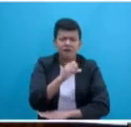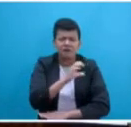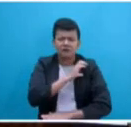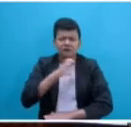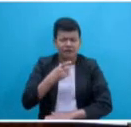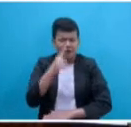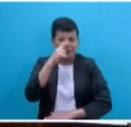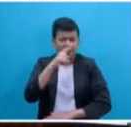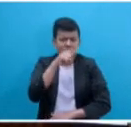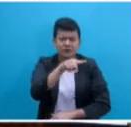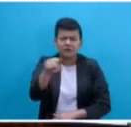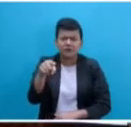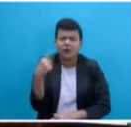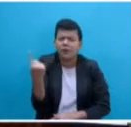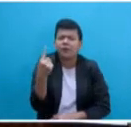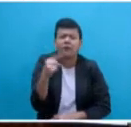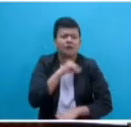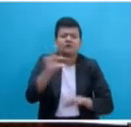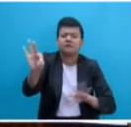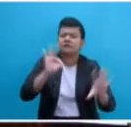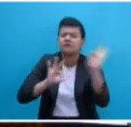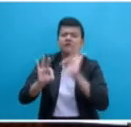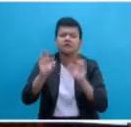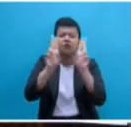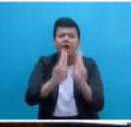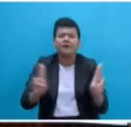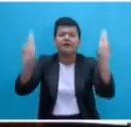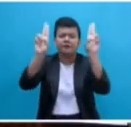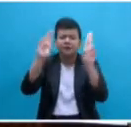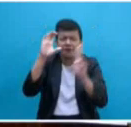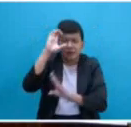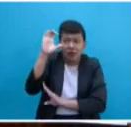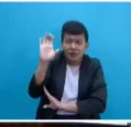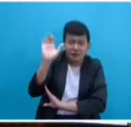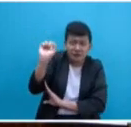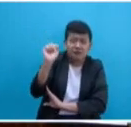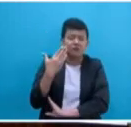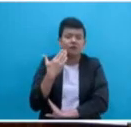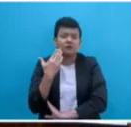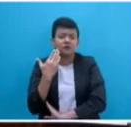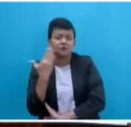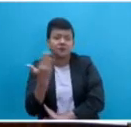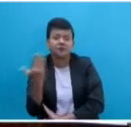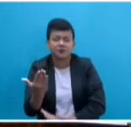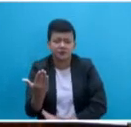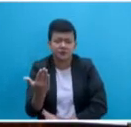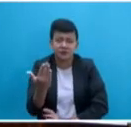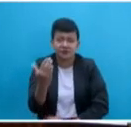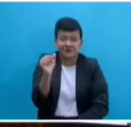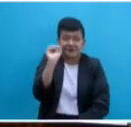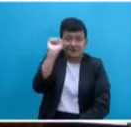the participating countries of the United Nations. His speeches were, in his own words, expressing his